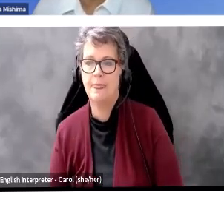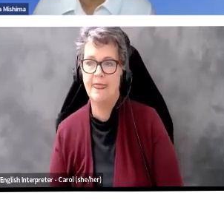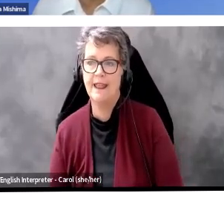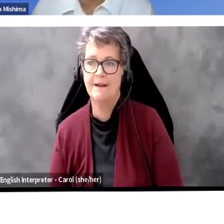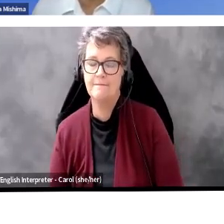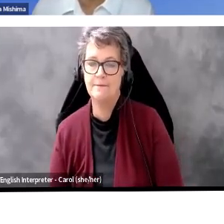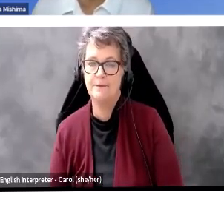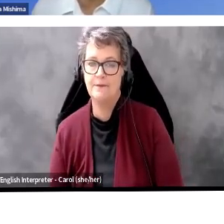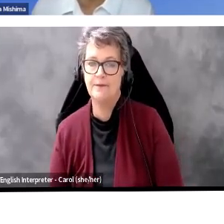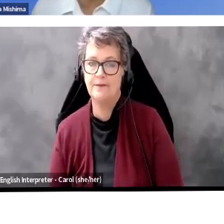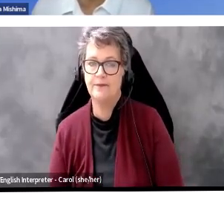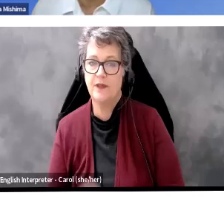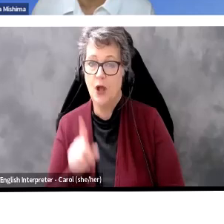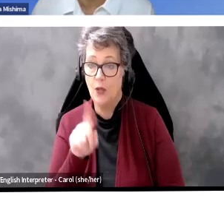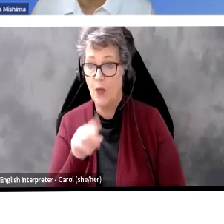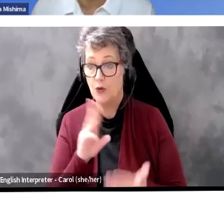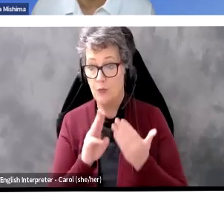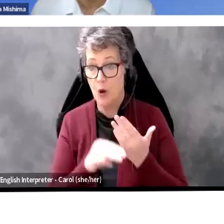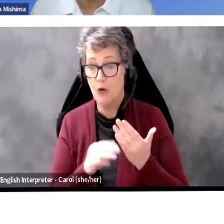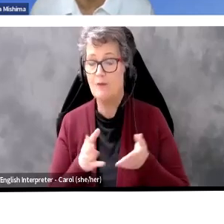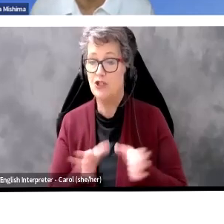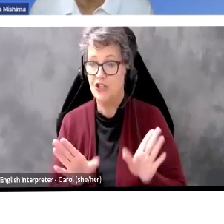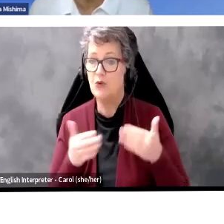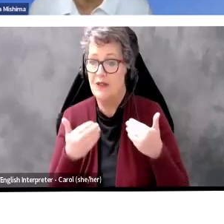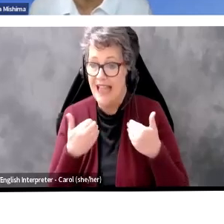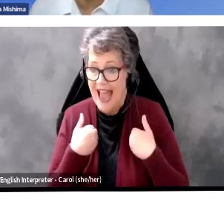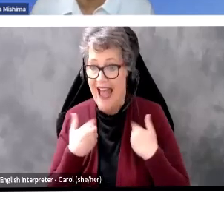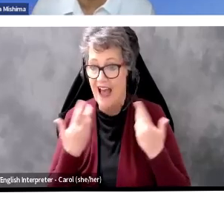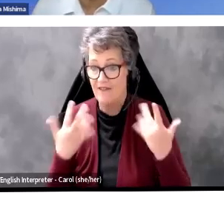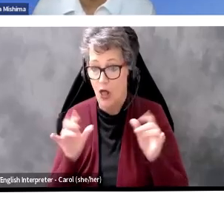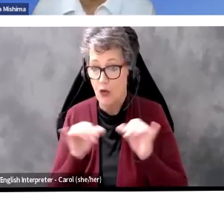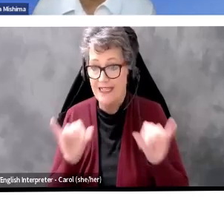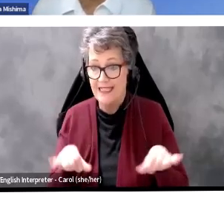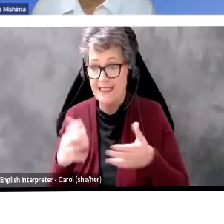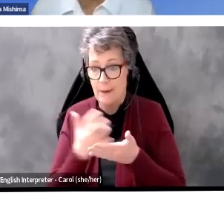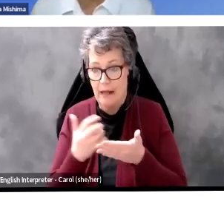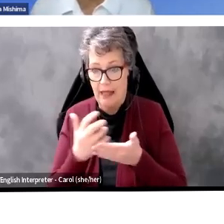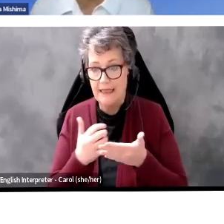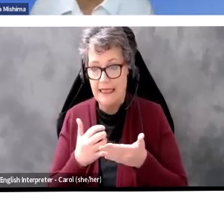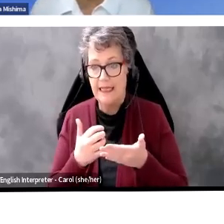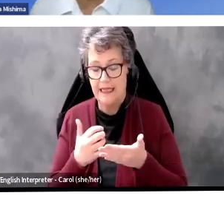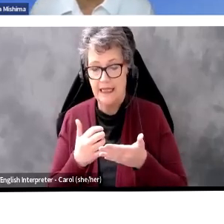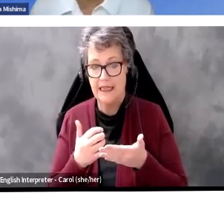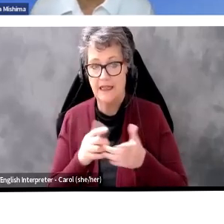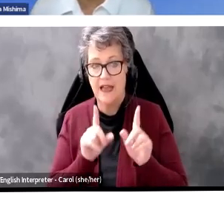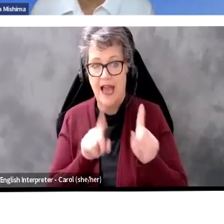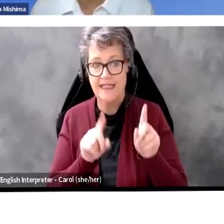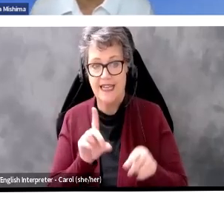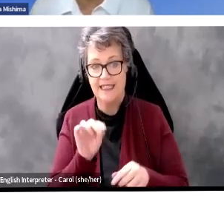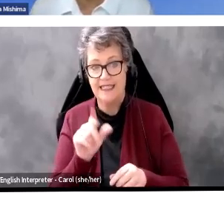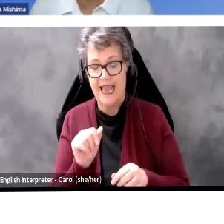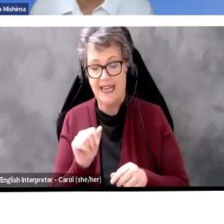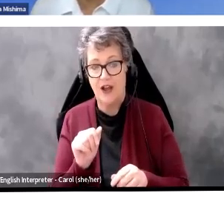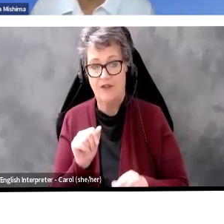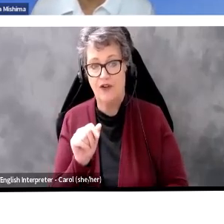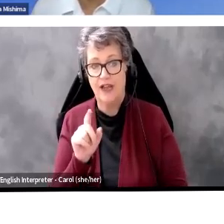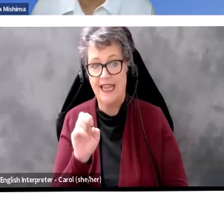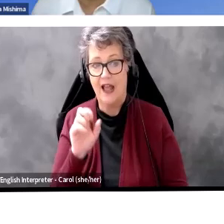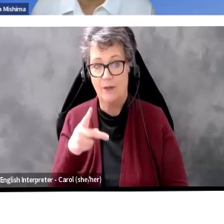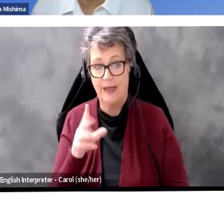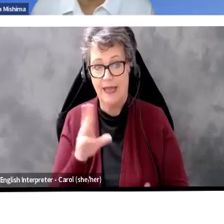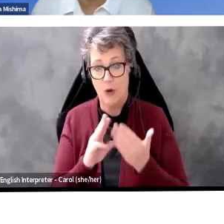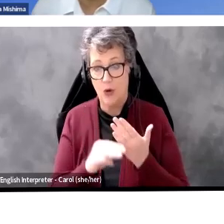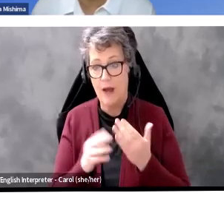So those programs generally have a system already collecting attendance data for ELP